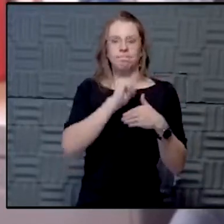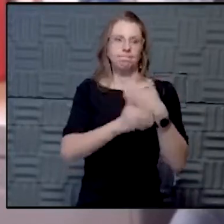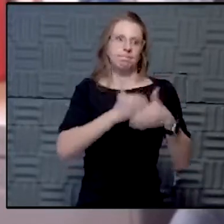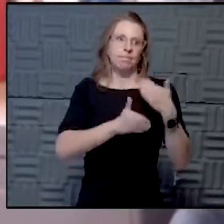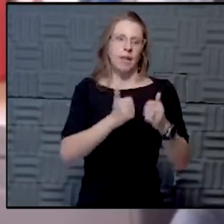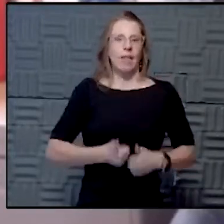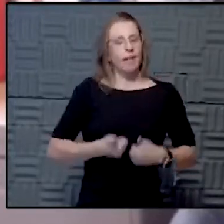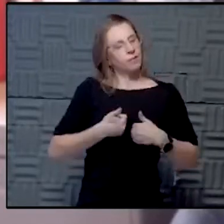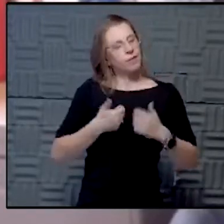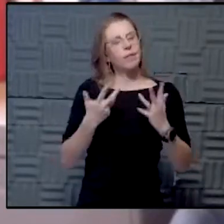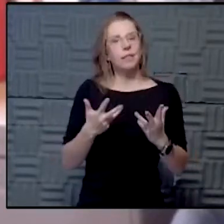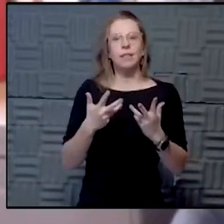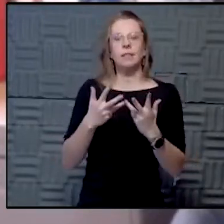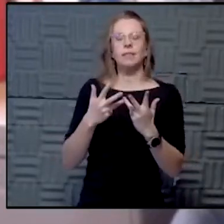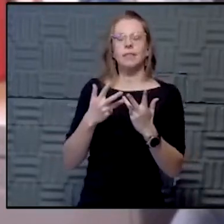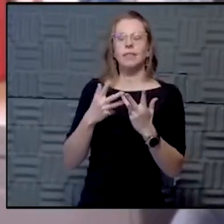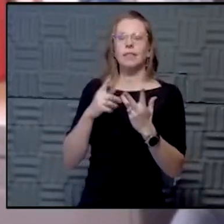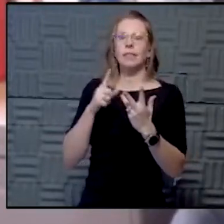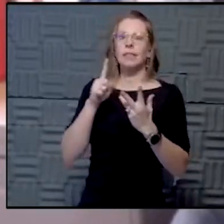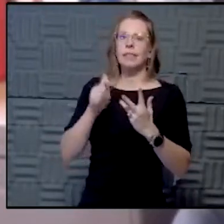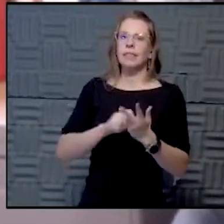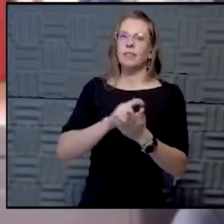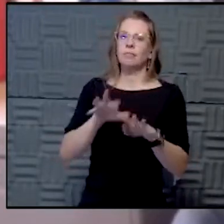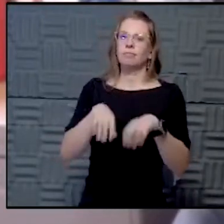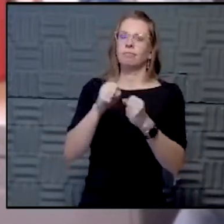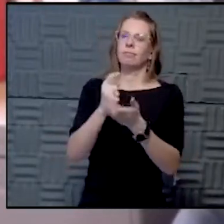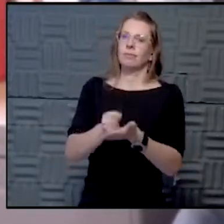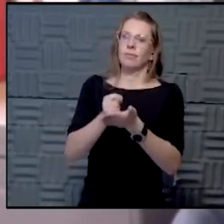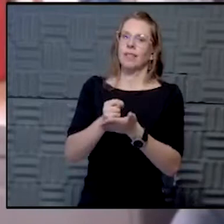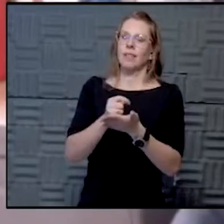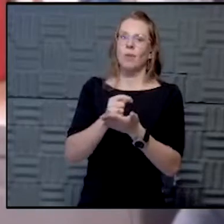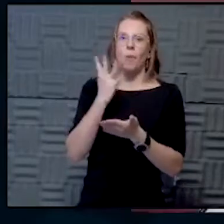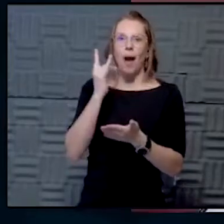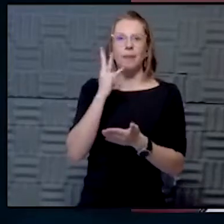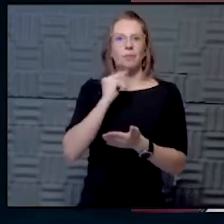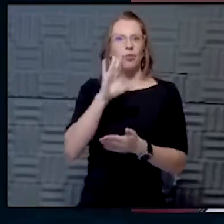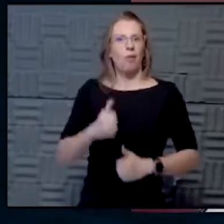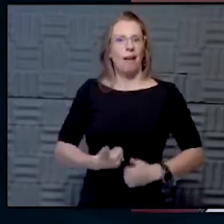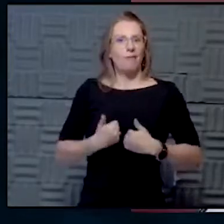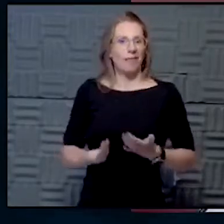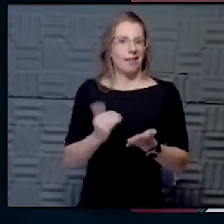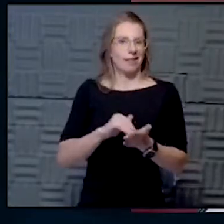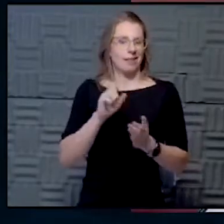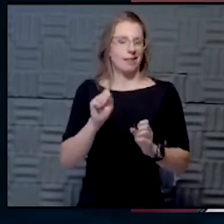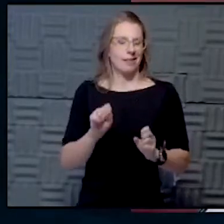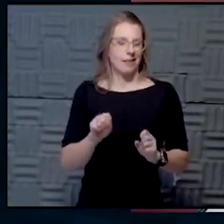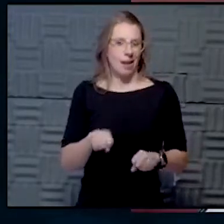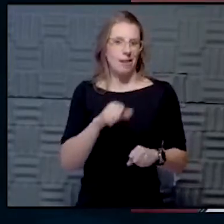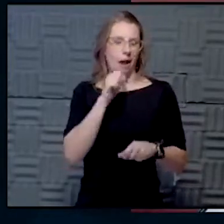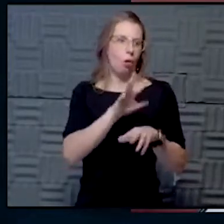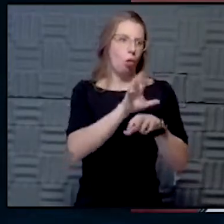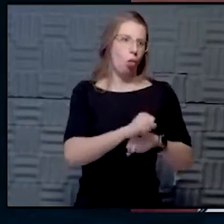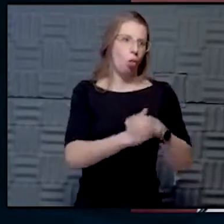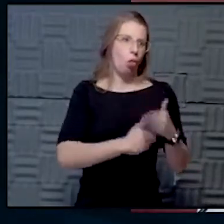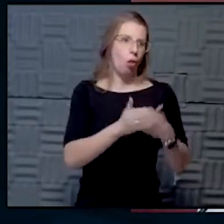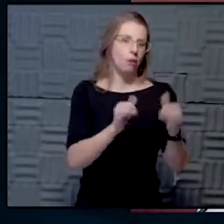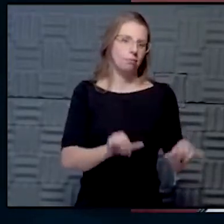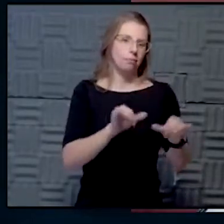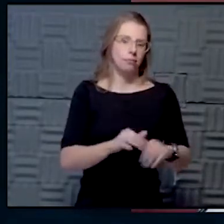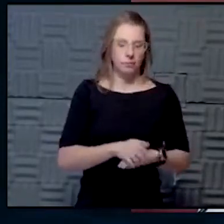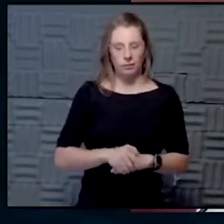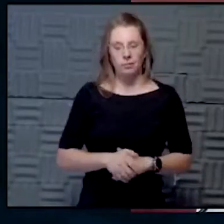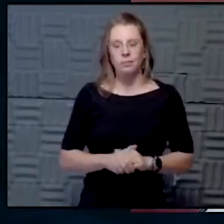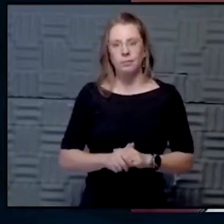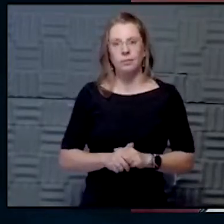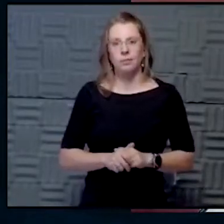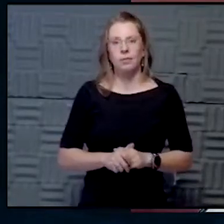experiences you need to go to reclaim that and experience your life again. Very true. It's hard to be your best for those that you're trying to serve or support